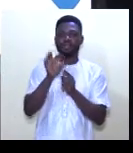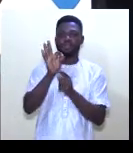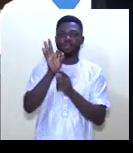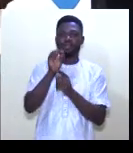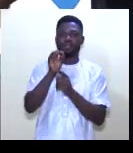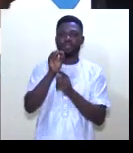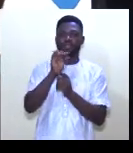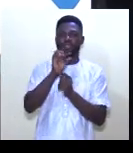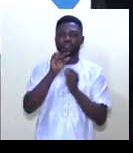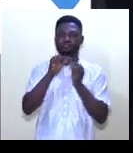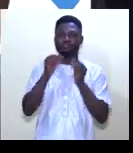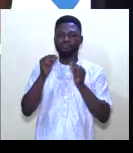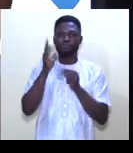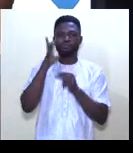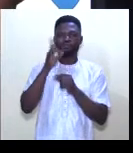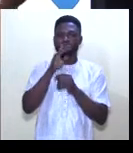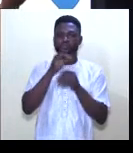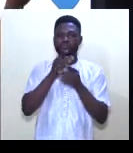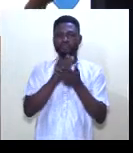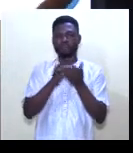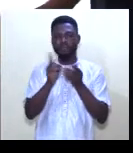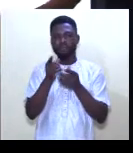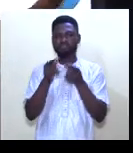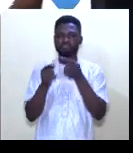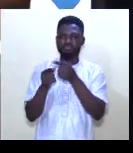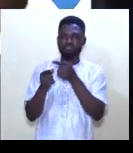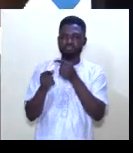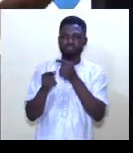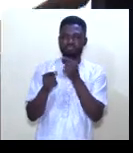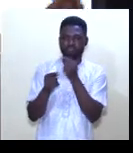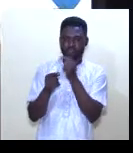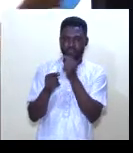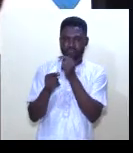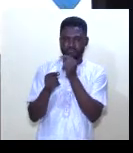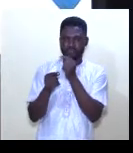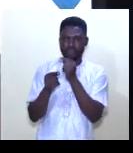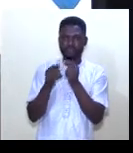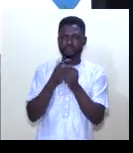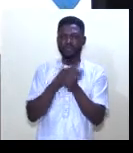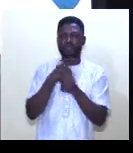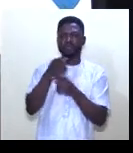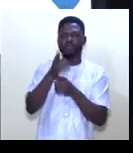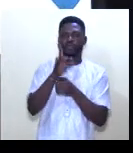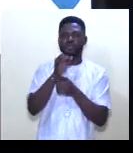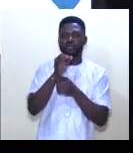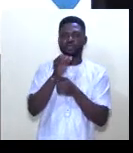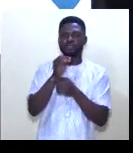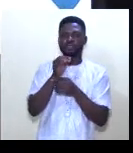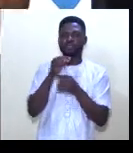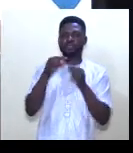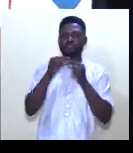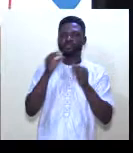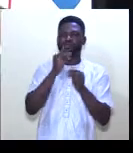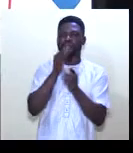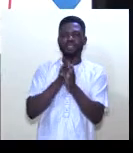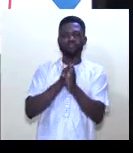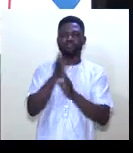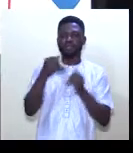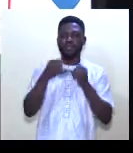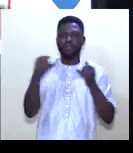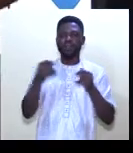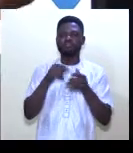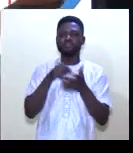point. Then 90 degrees will be somewhere around here. This angle is already bigger than that. And 180 degrees will be the straight